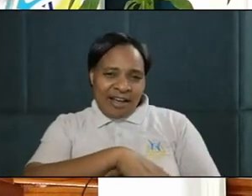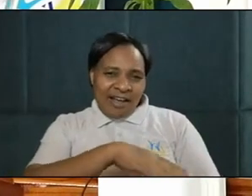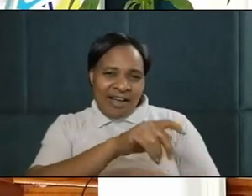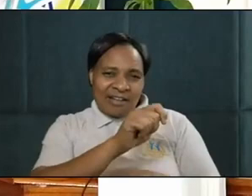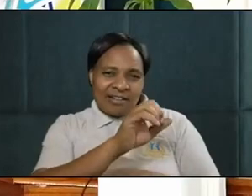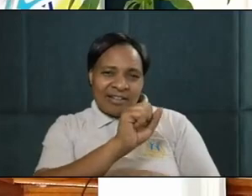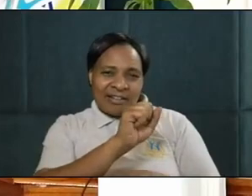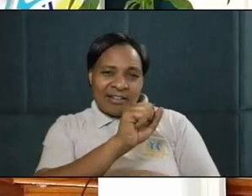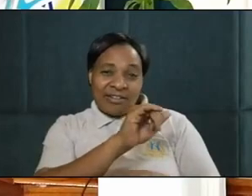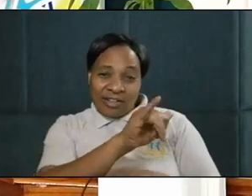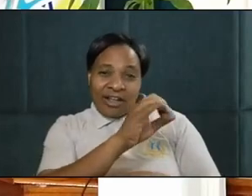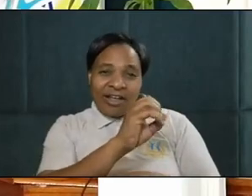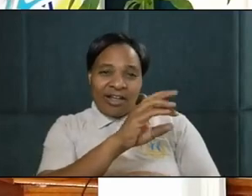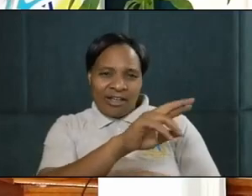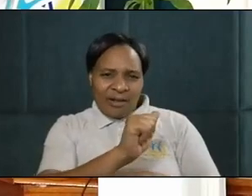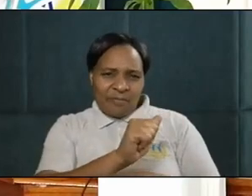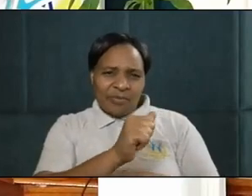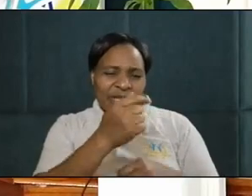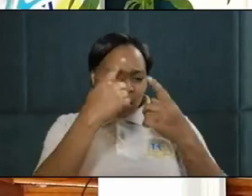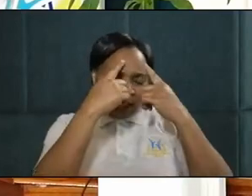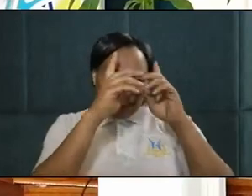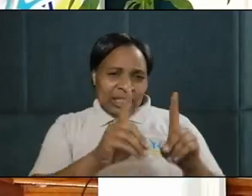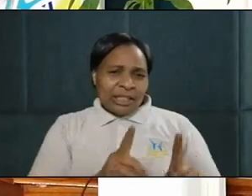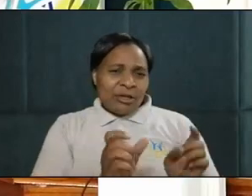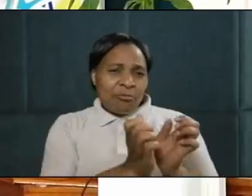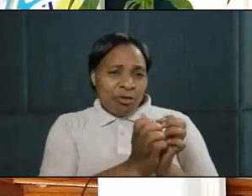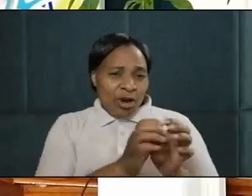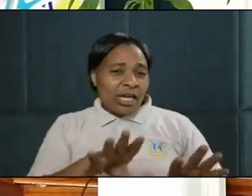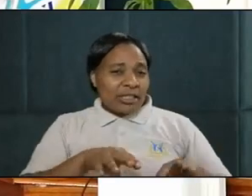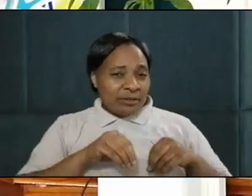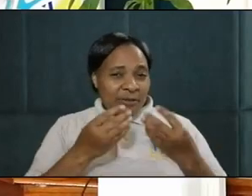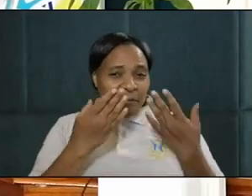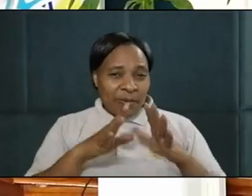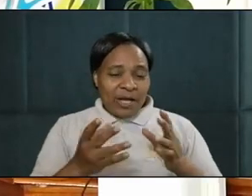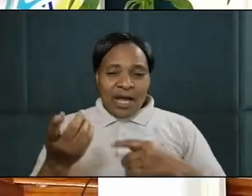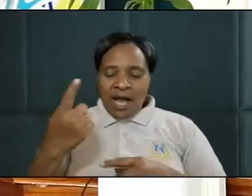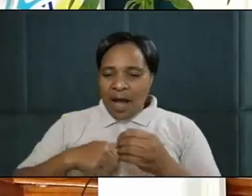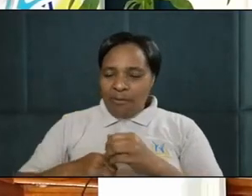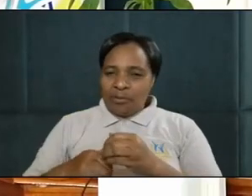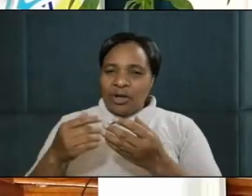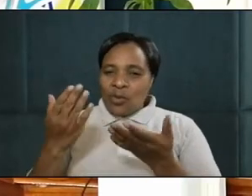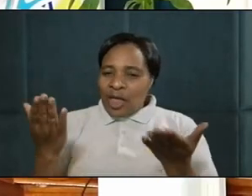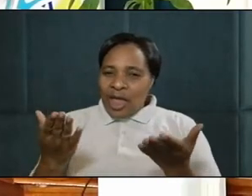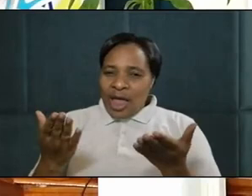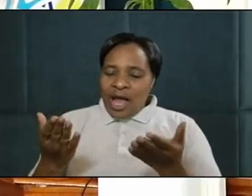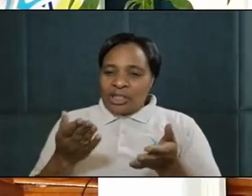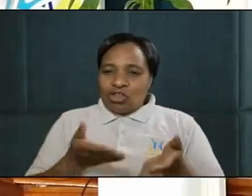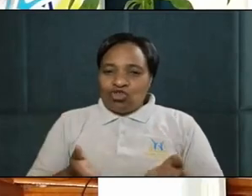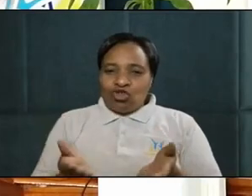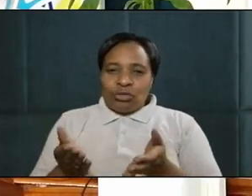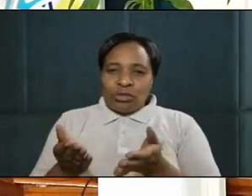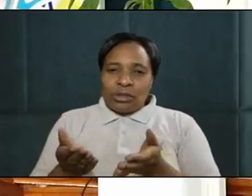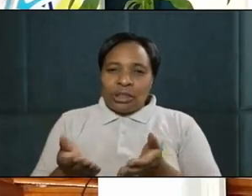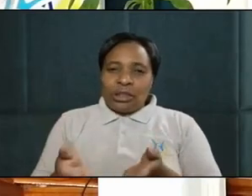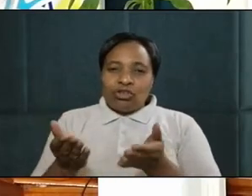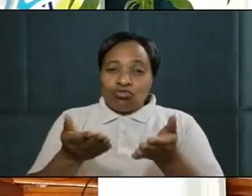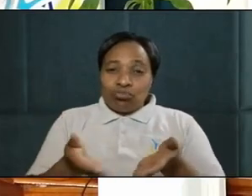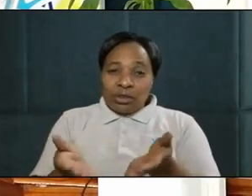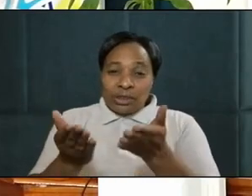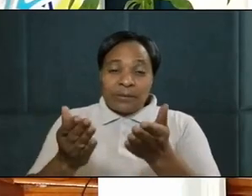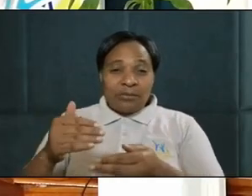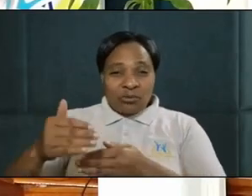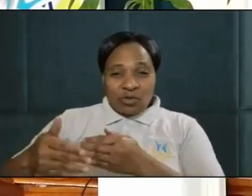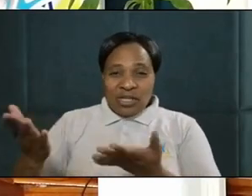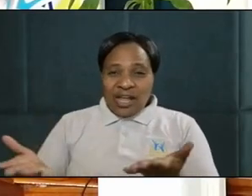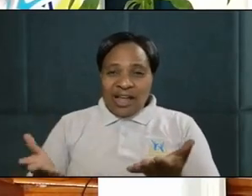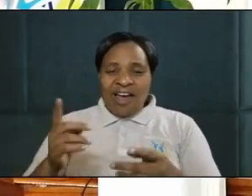Tyre accept Paul's decision. They accompany Paul to the shore, and then what happens at the shore? They